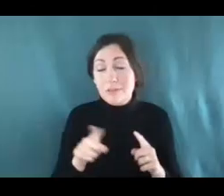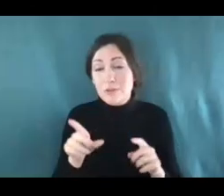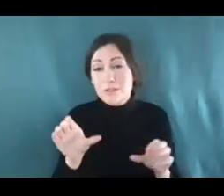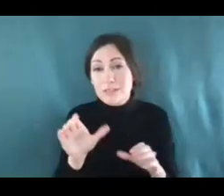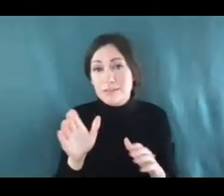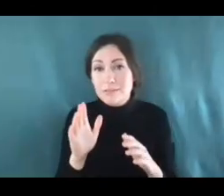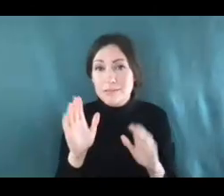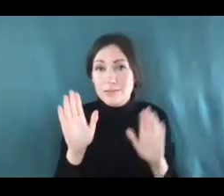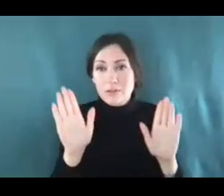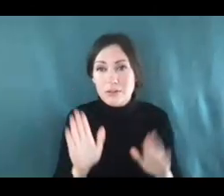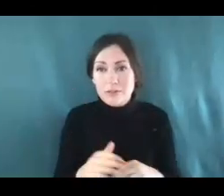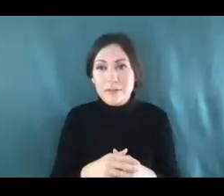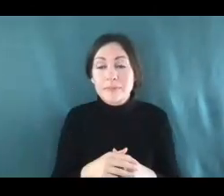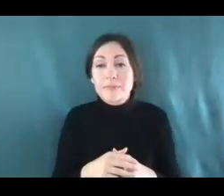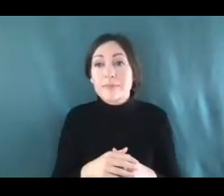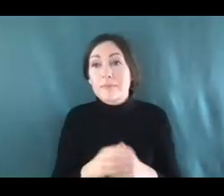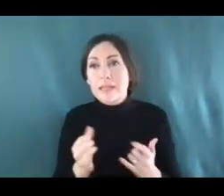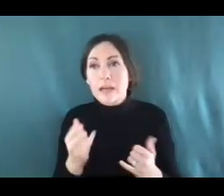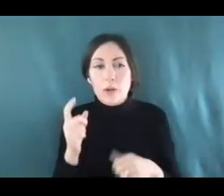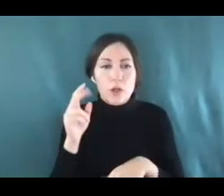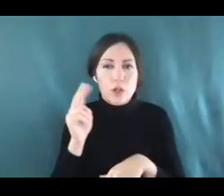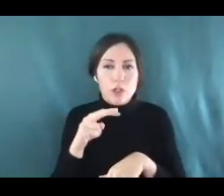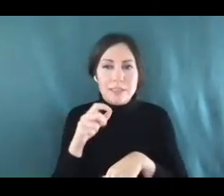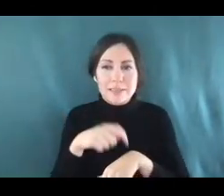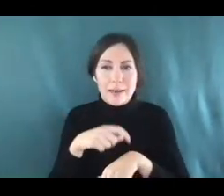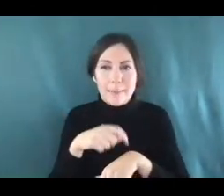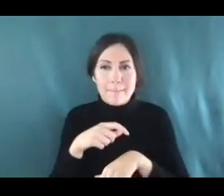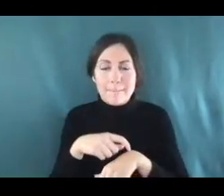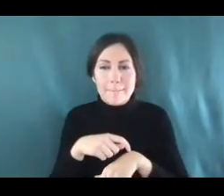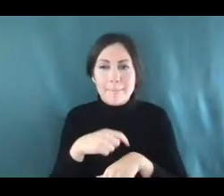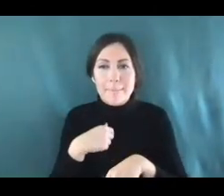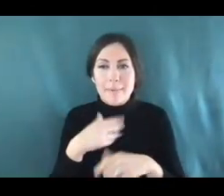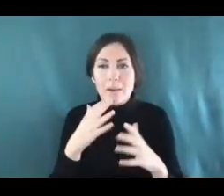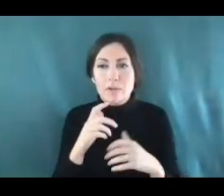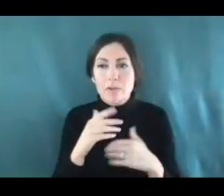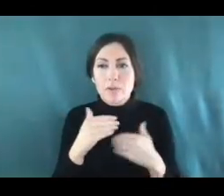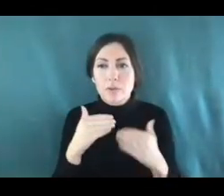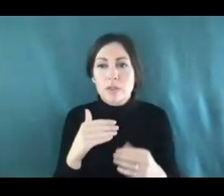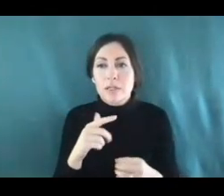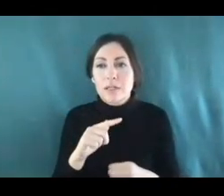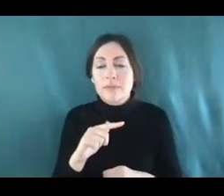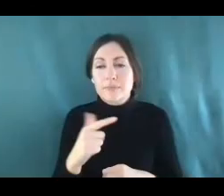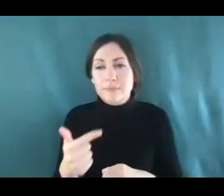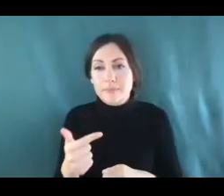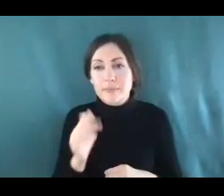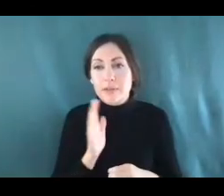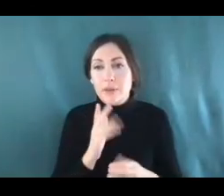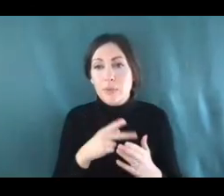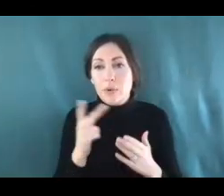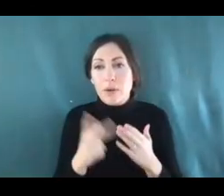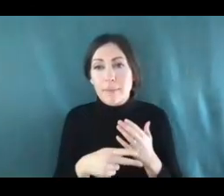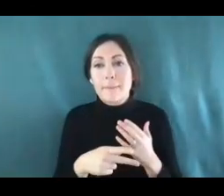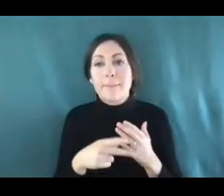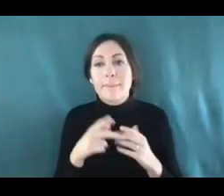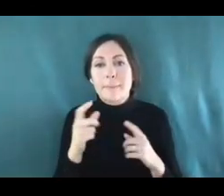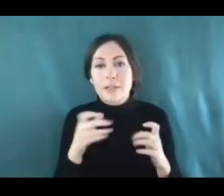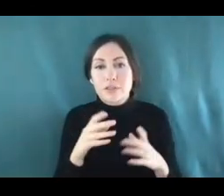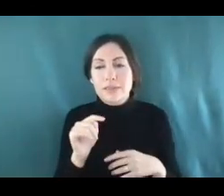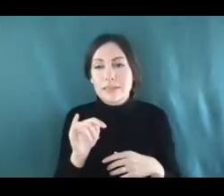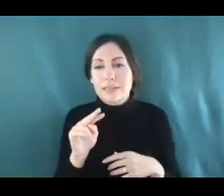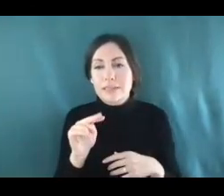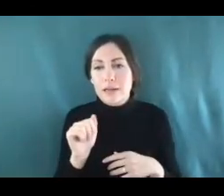that. In the interest of time, I did want to turn it over to our program manager, Ms. Tina Dorch, for our